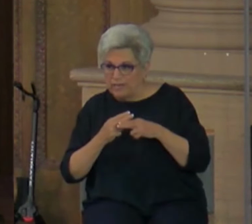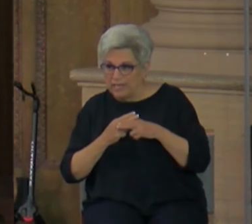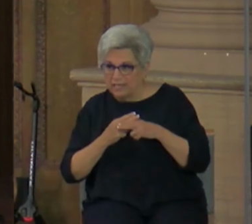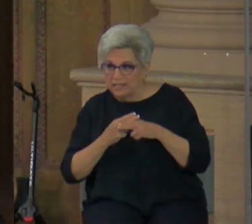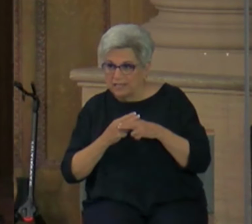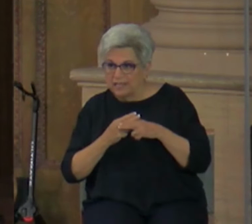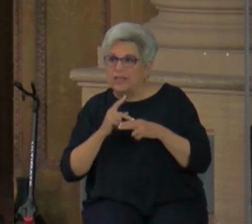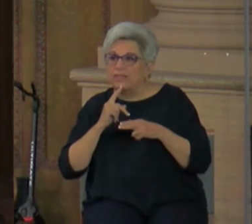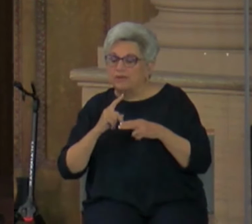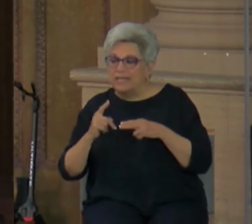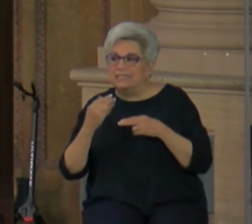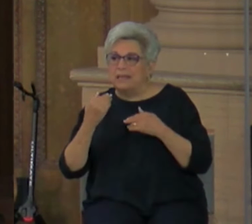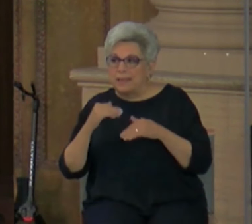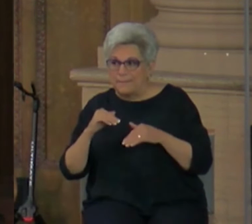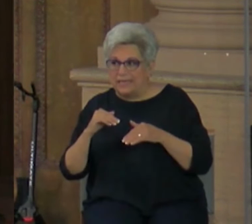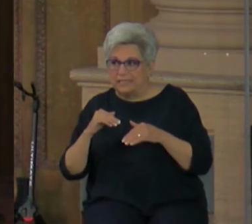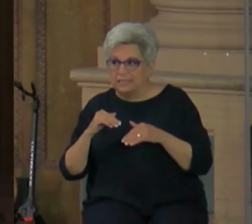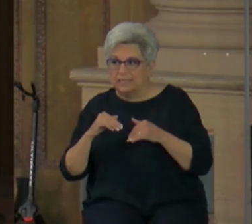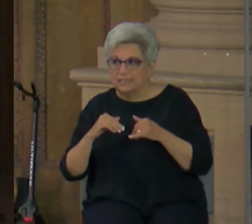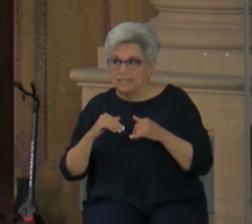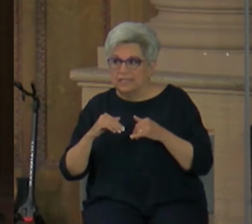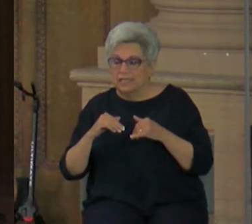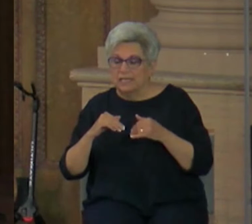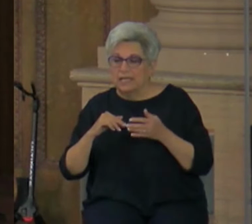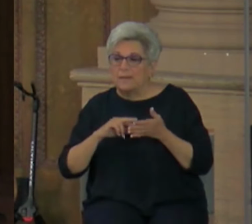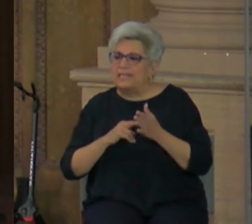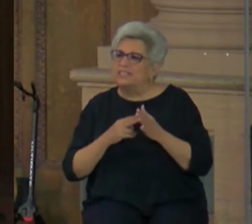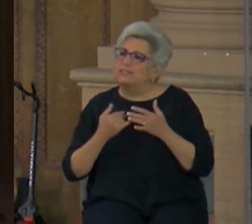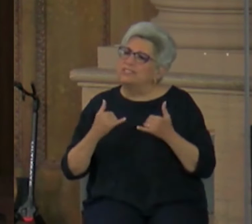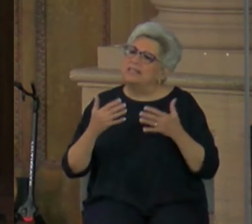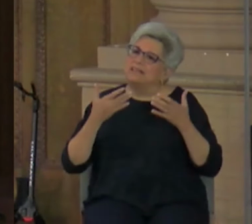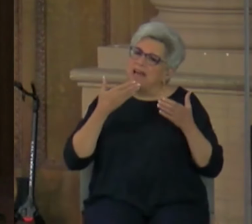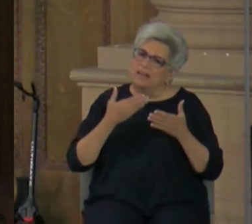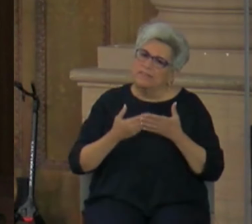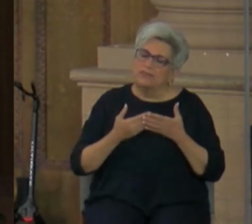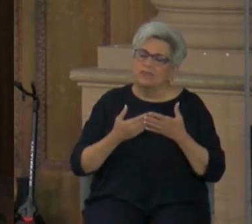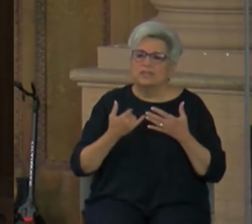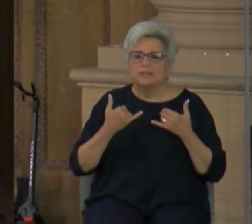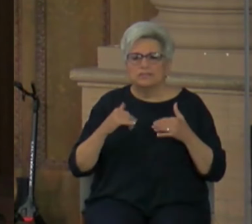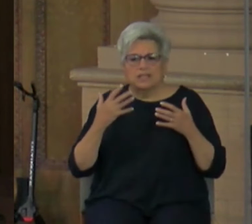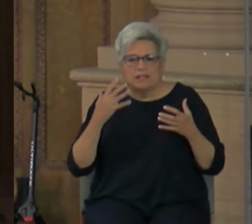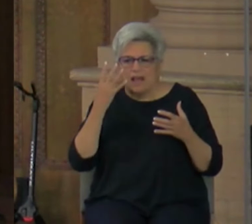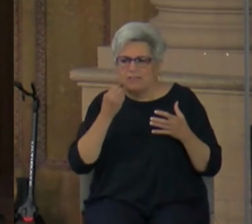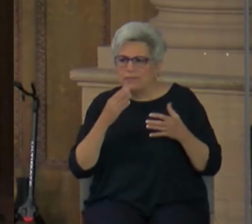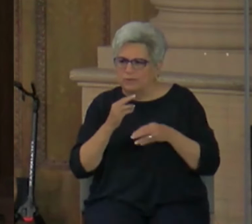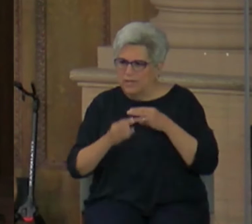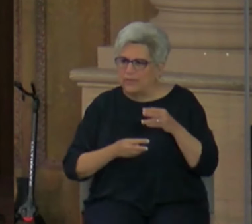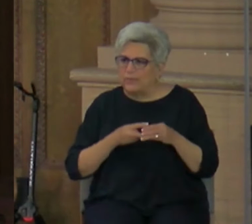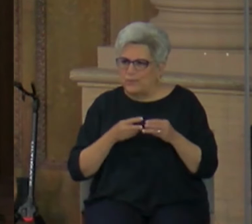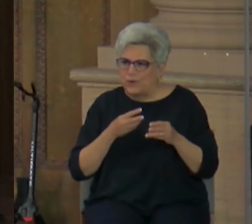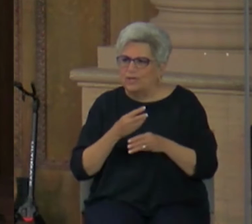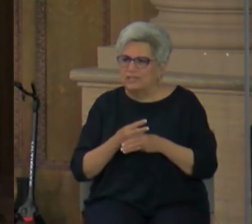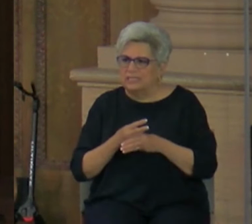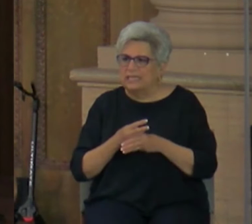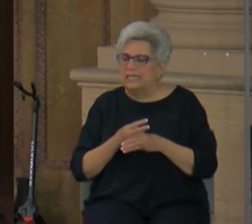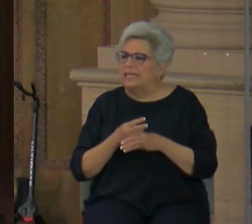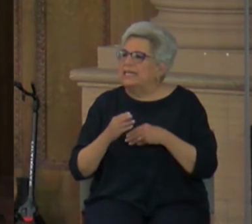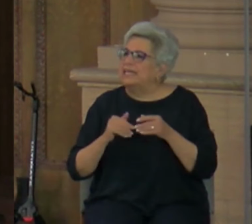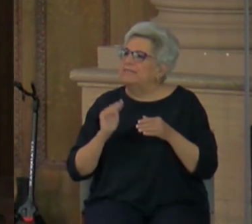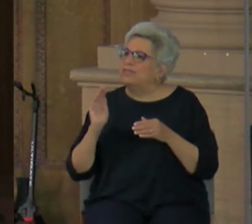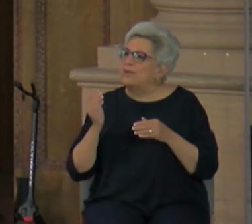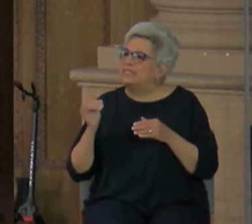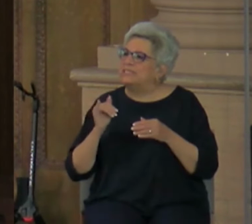God, which means that there is still a lot of good and a lot of beauty in his creation. And while it seems like